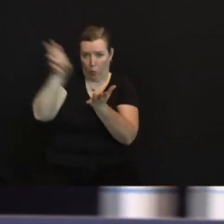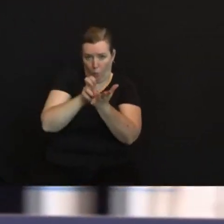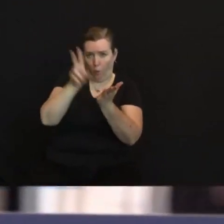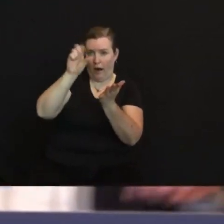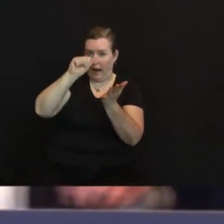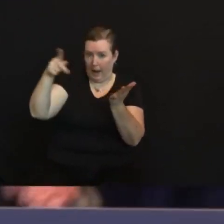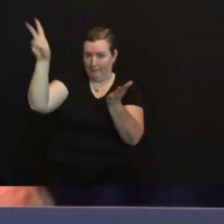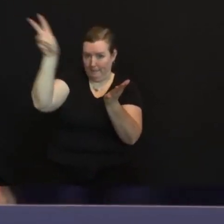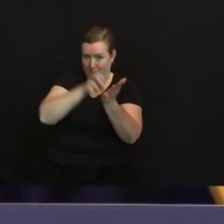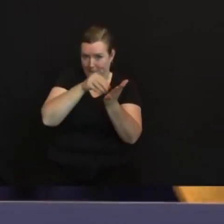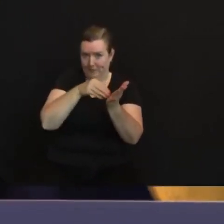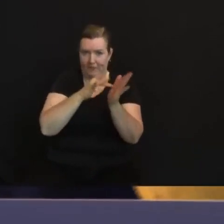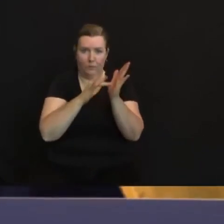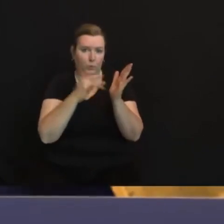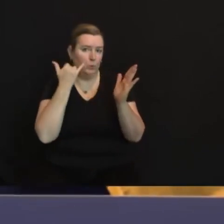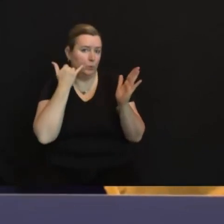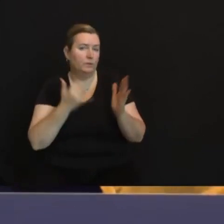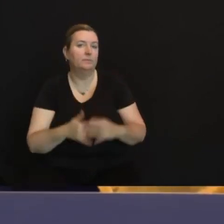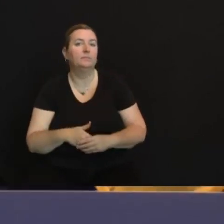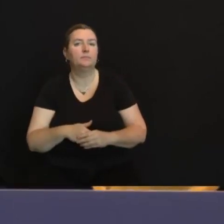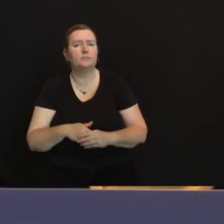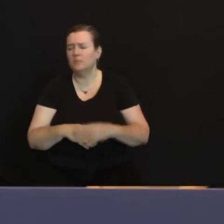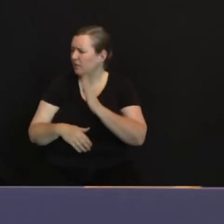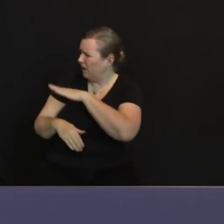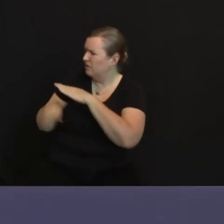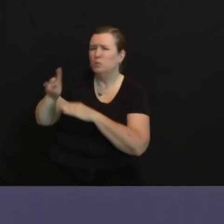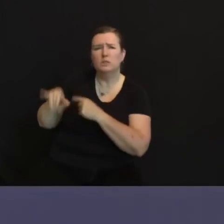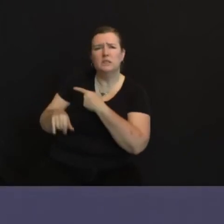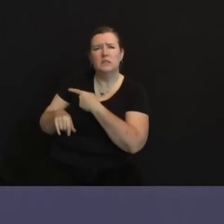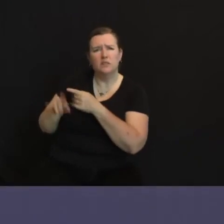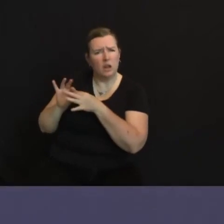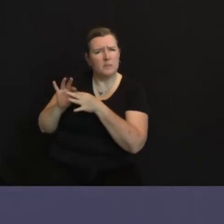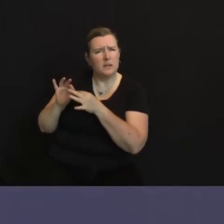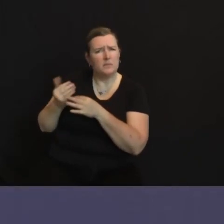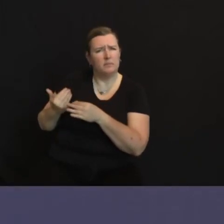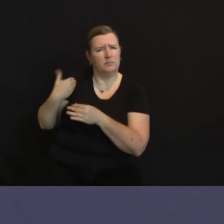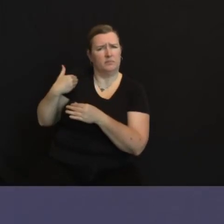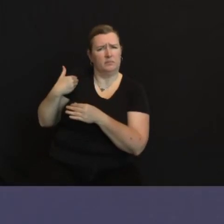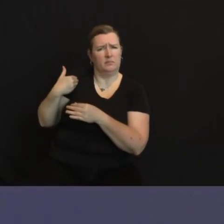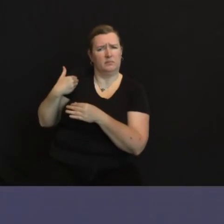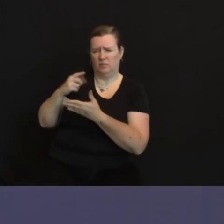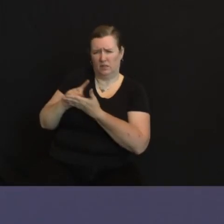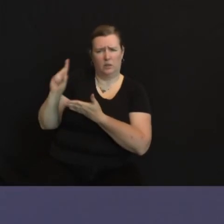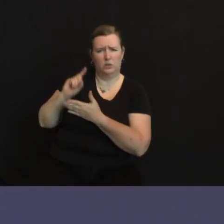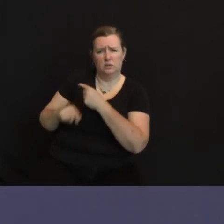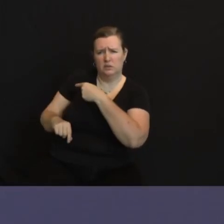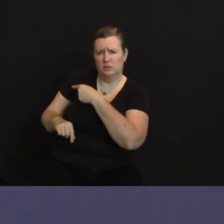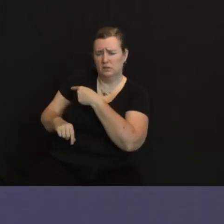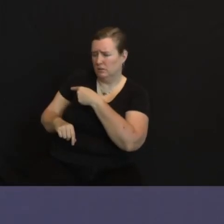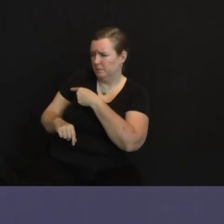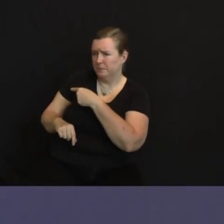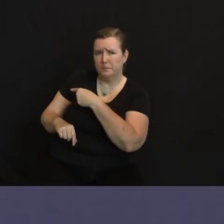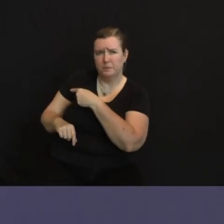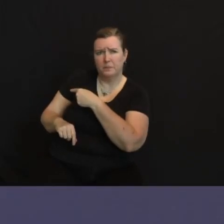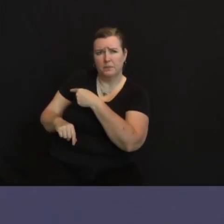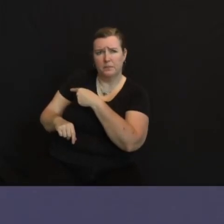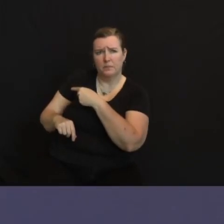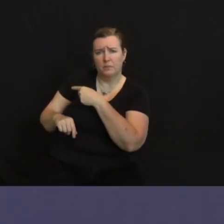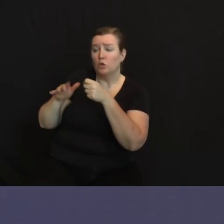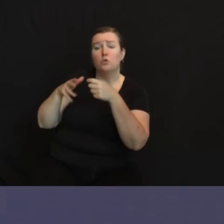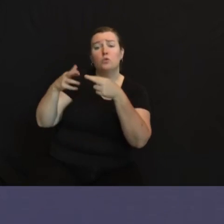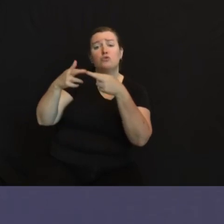Judy, I made this comment, I think, when we were together on Thursday. They're not quite as tight, but the regional positivity rates